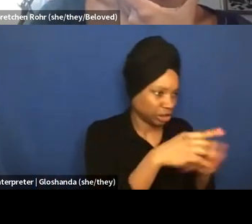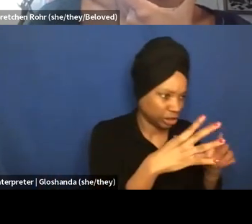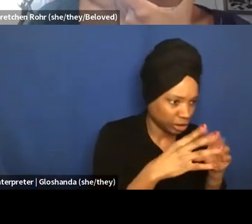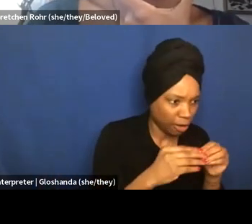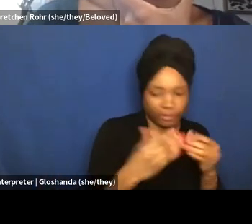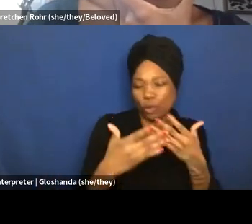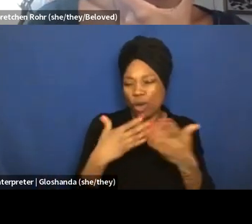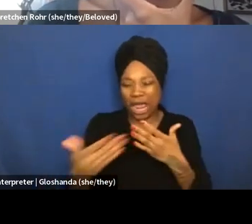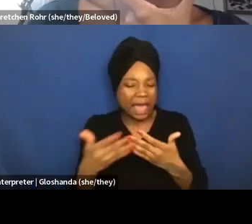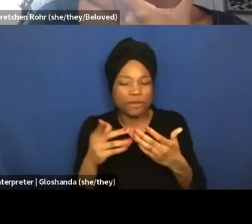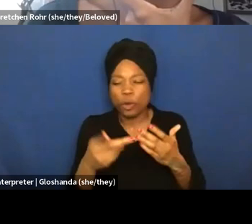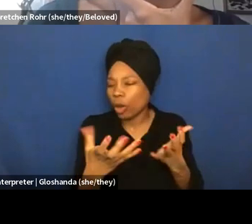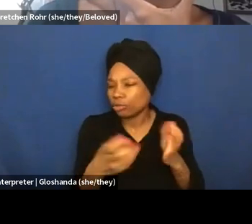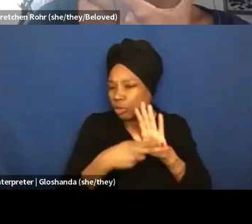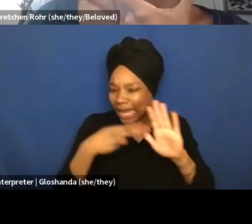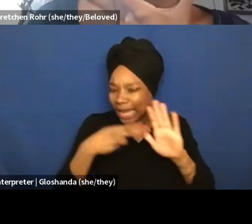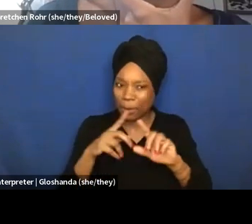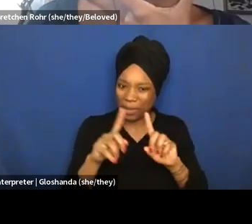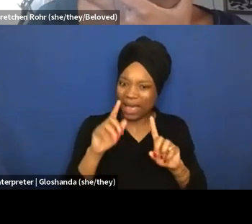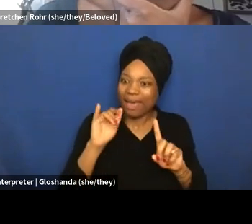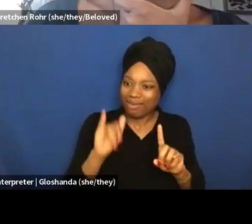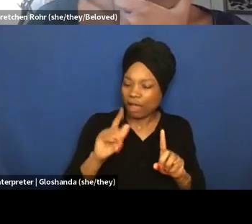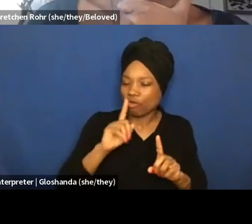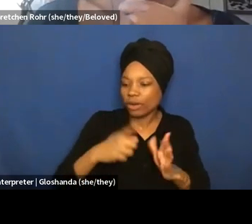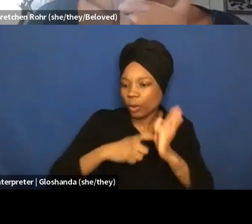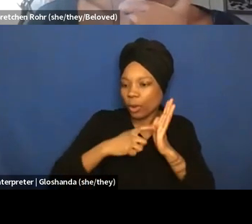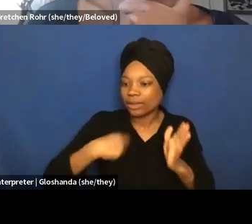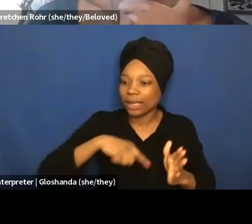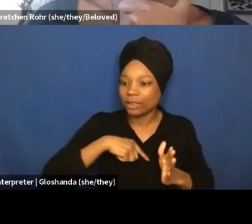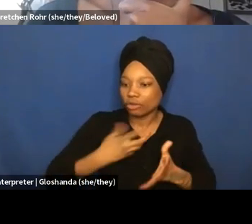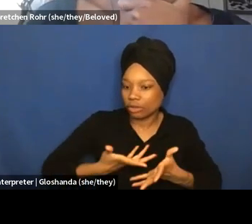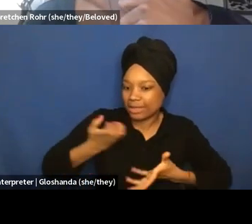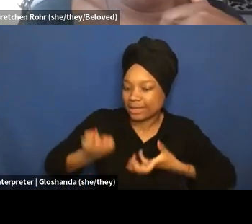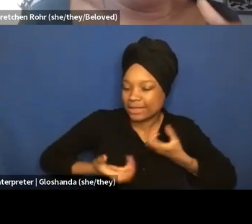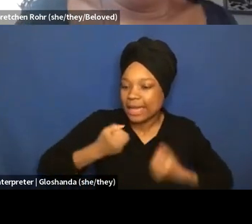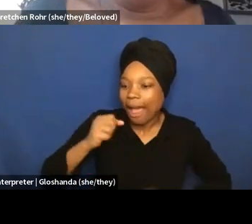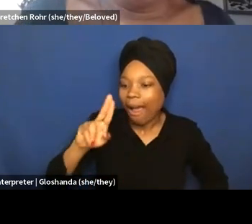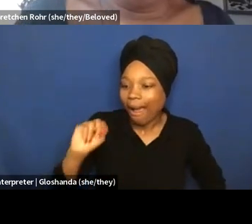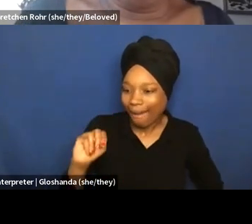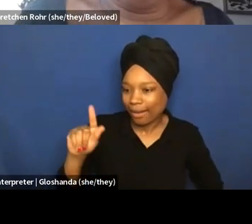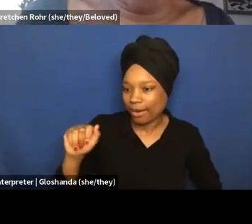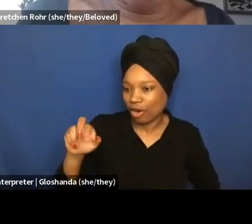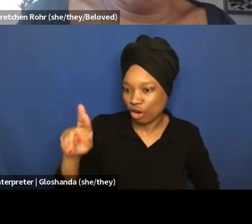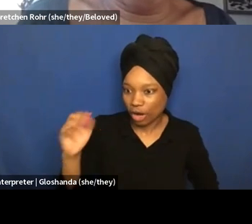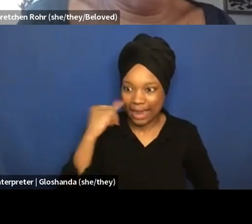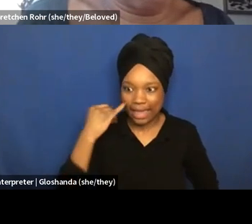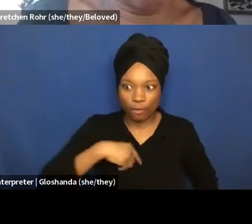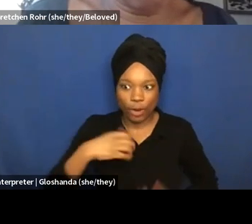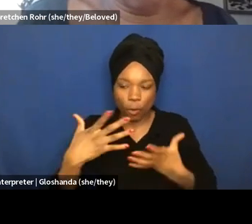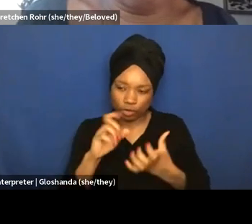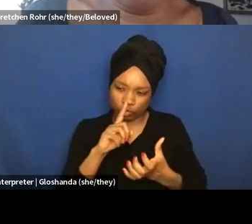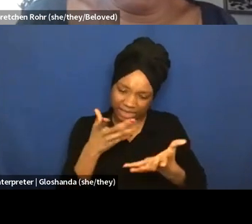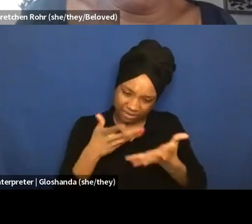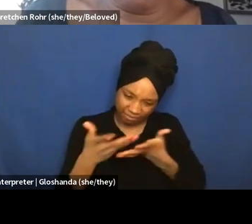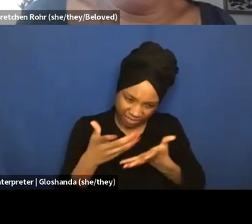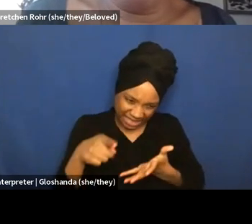that really merit unlearning if we're going to be able to engage this question in the service of getting free. And